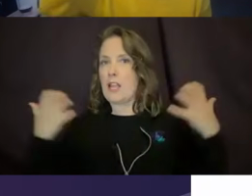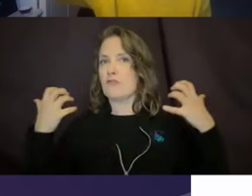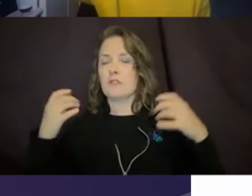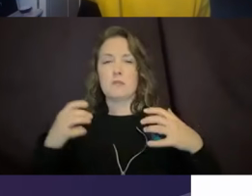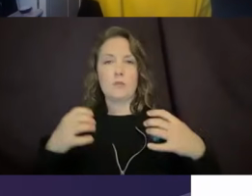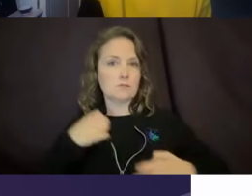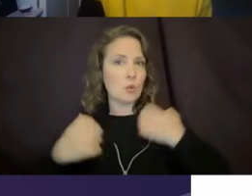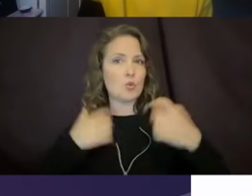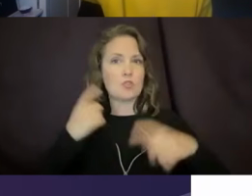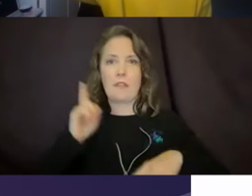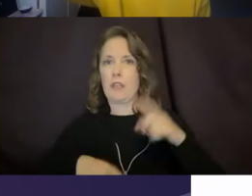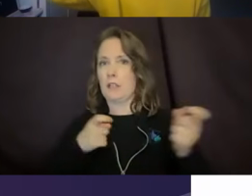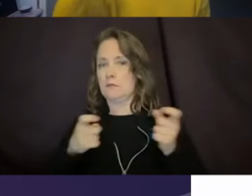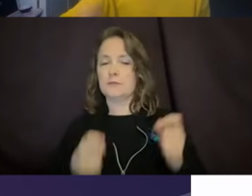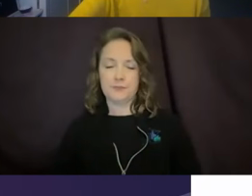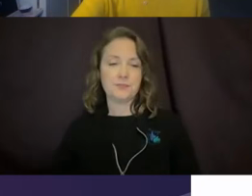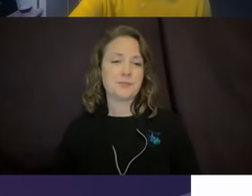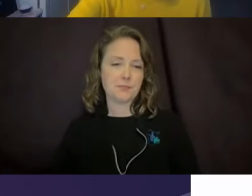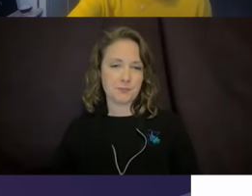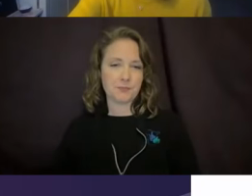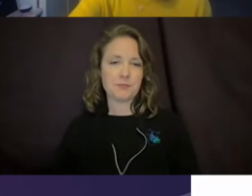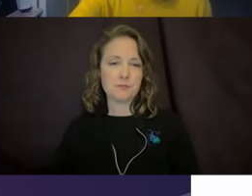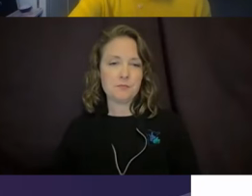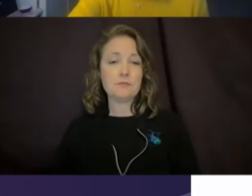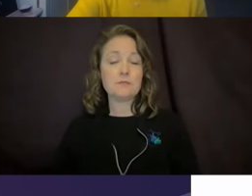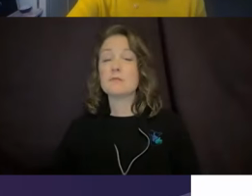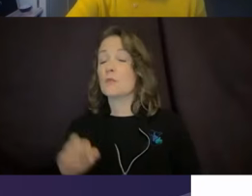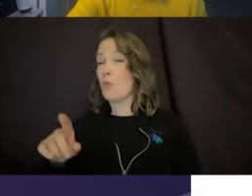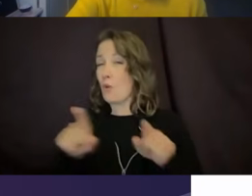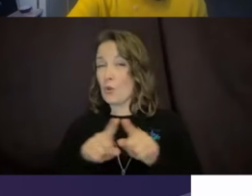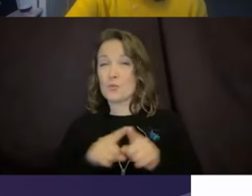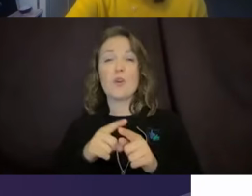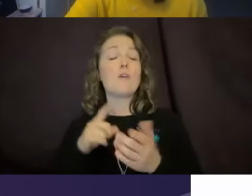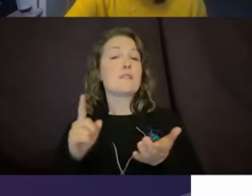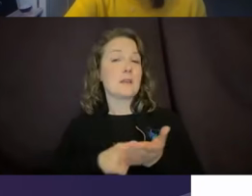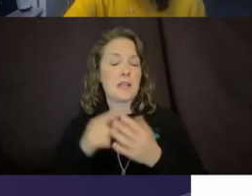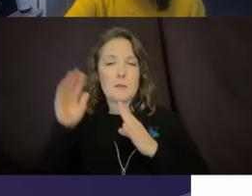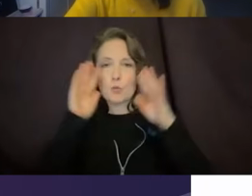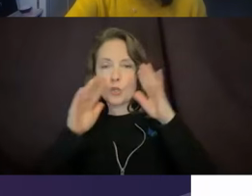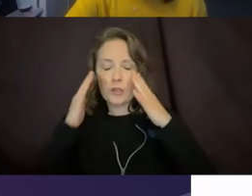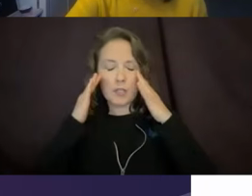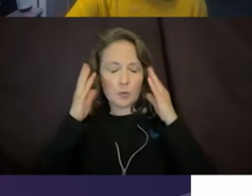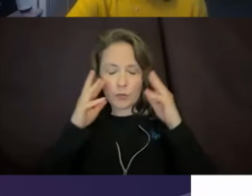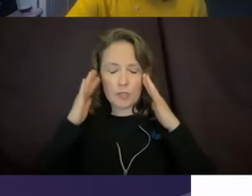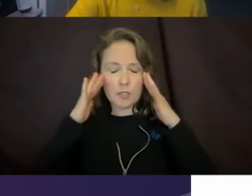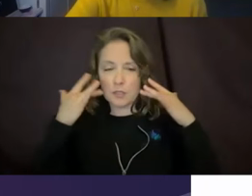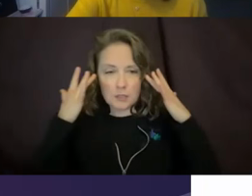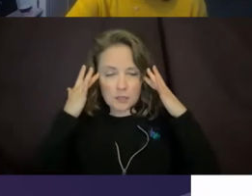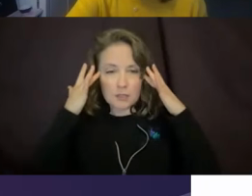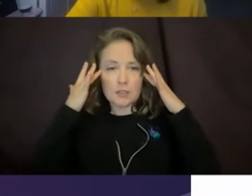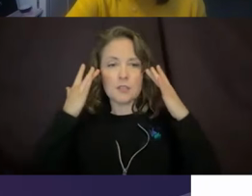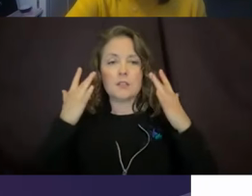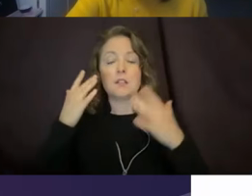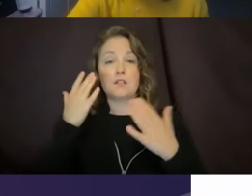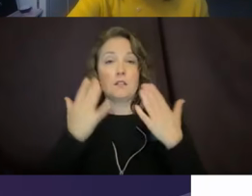emotions. So we'll talk about those more too. And another reaction is this like immense worry. So maybe they have worry for the person who's experiencing the abuse, or maybe they're afraid